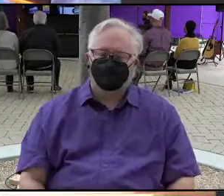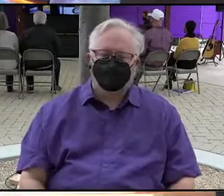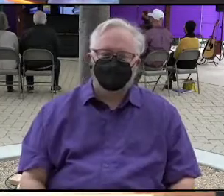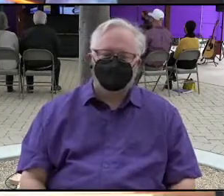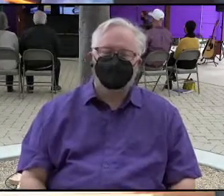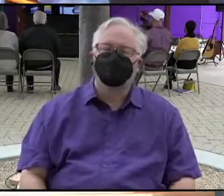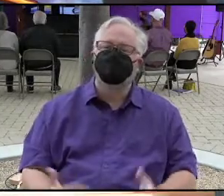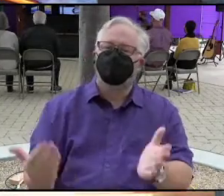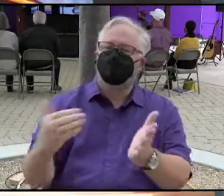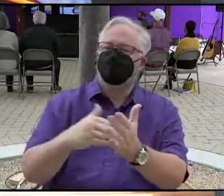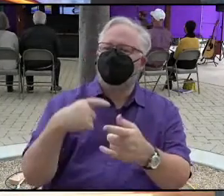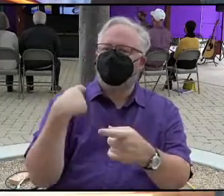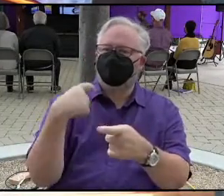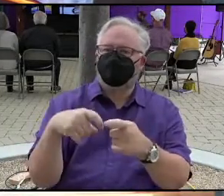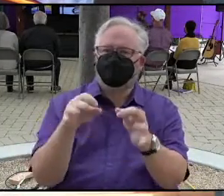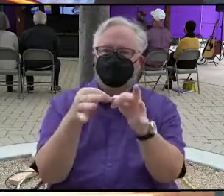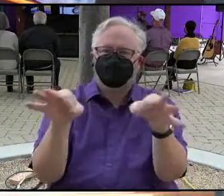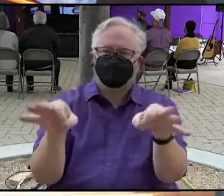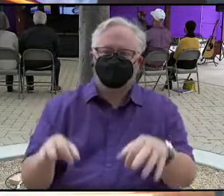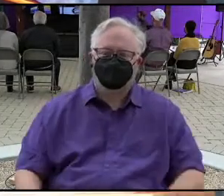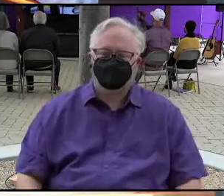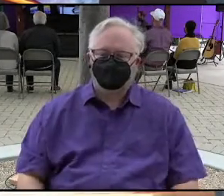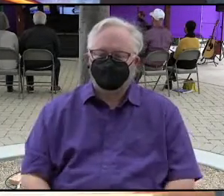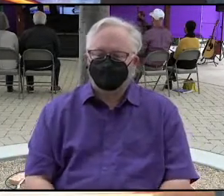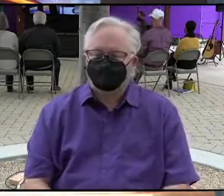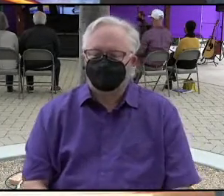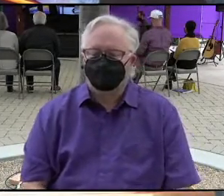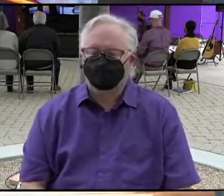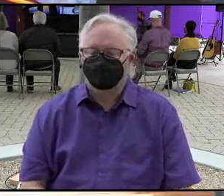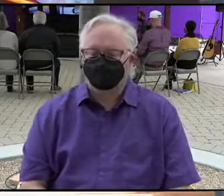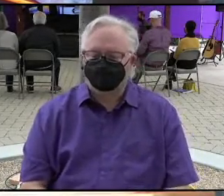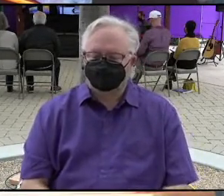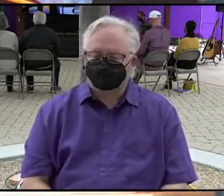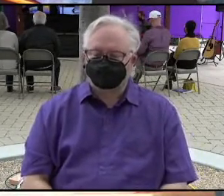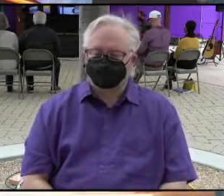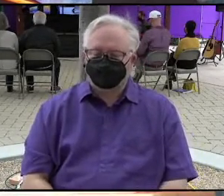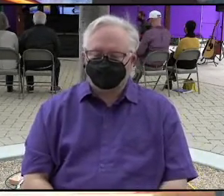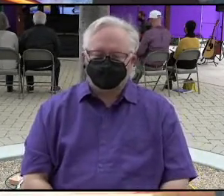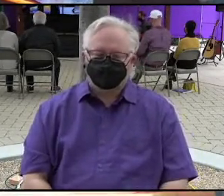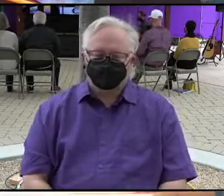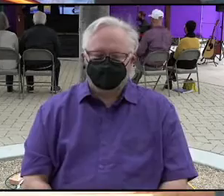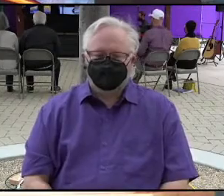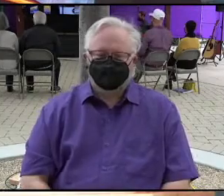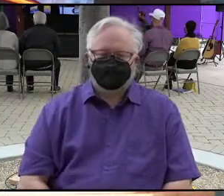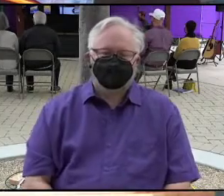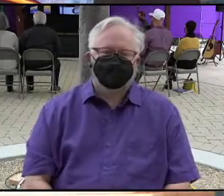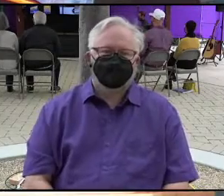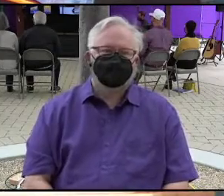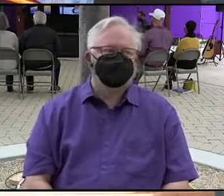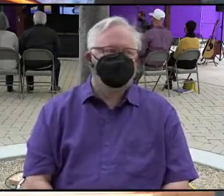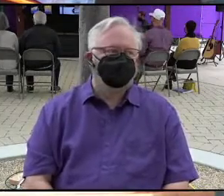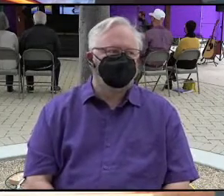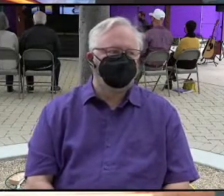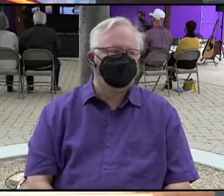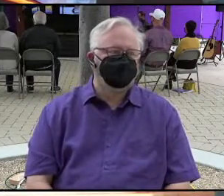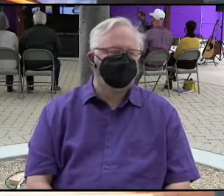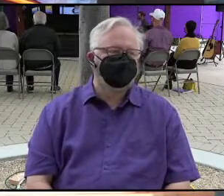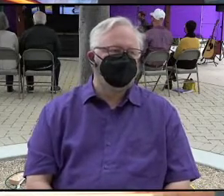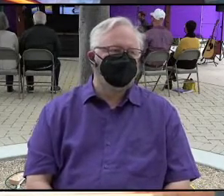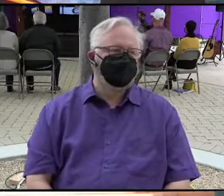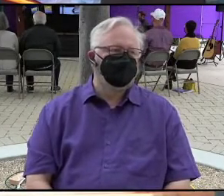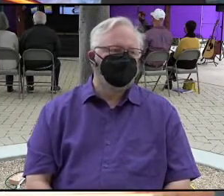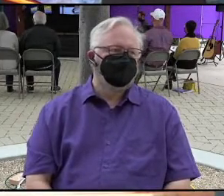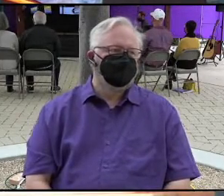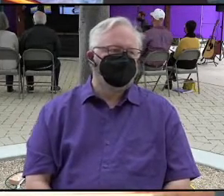Somos una congregación compuesta de personas de distintas identidades racializadas y culturas, personas